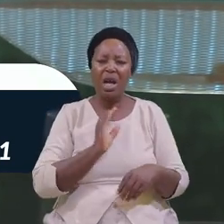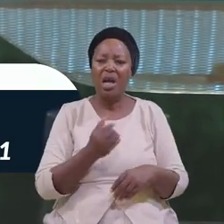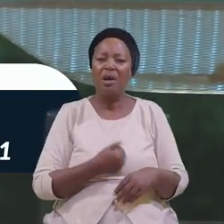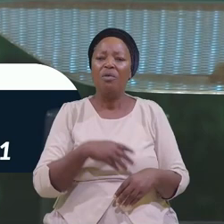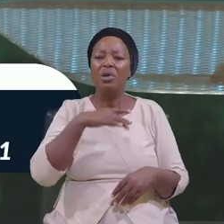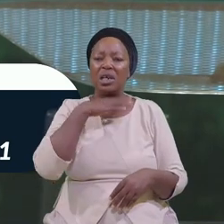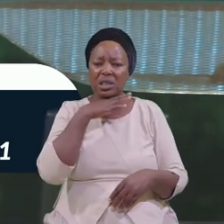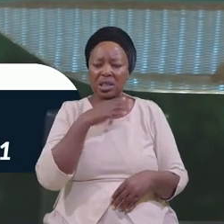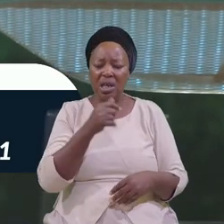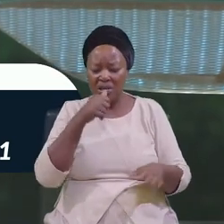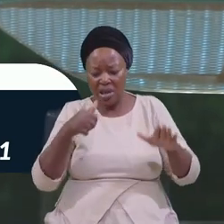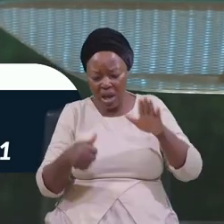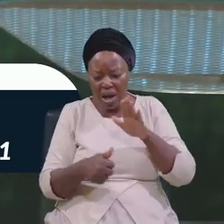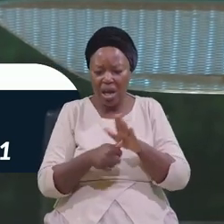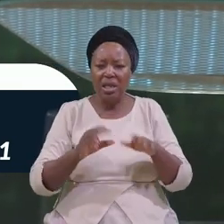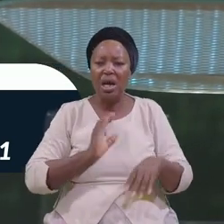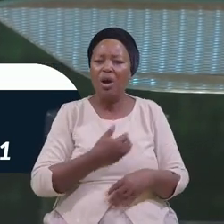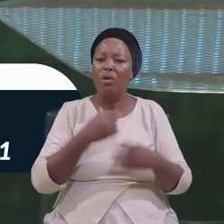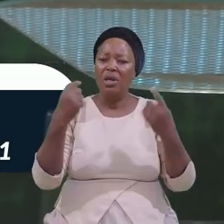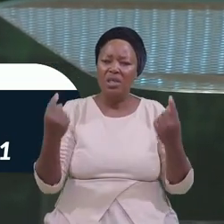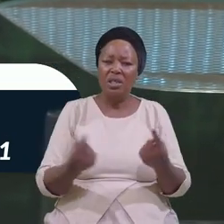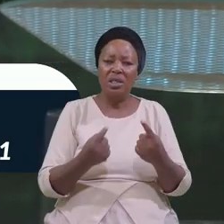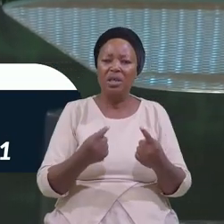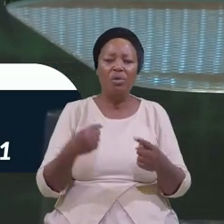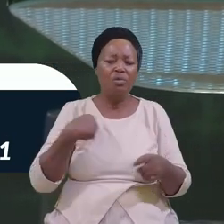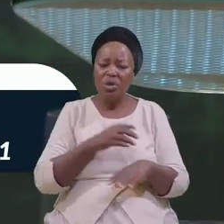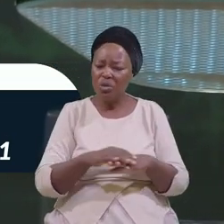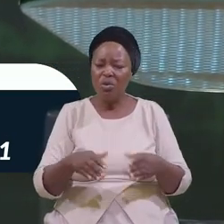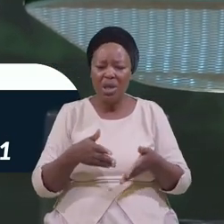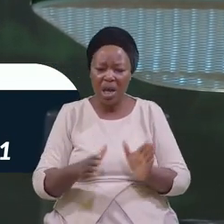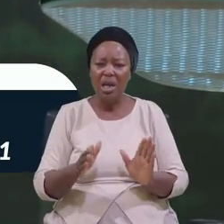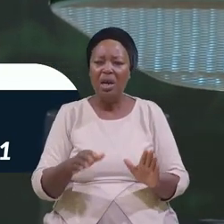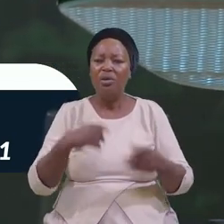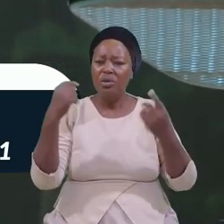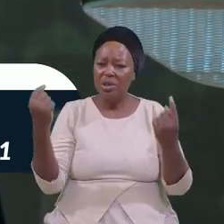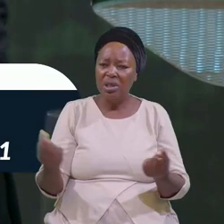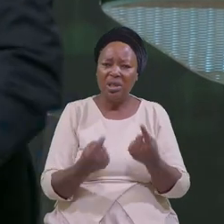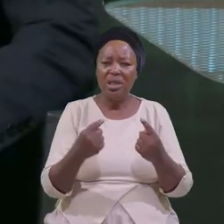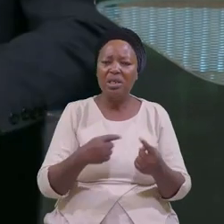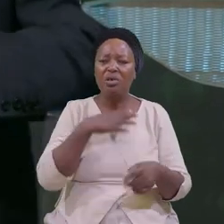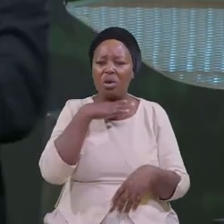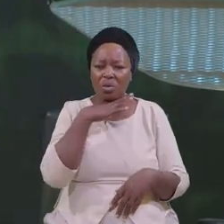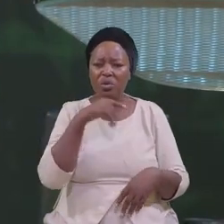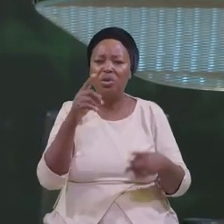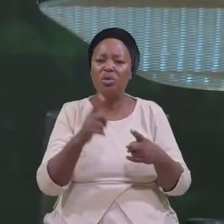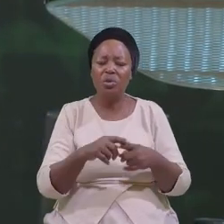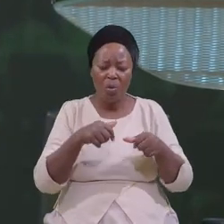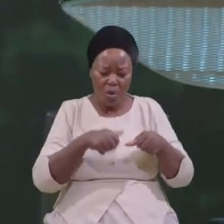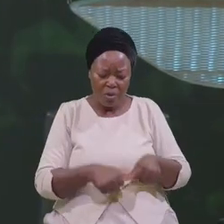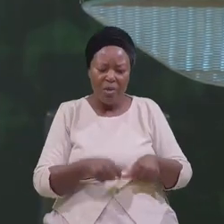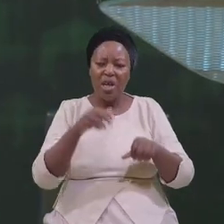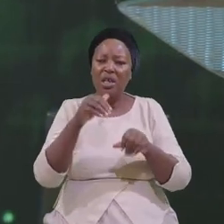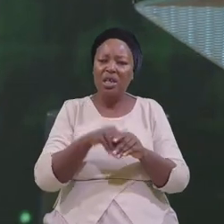transgression, hide our transgression. We do not allow transgression, corruption to remain. He